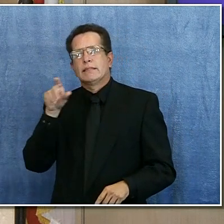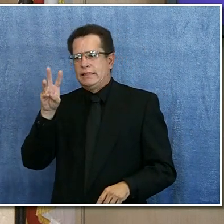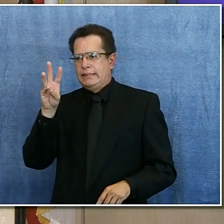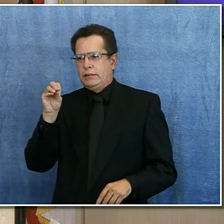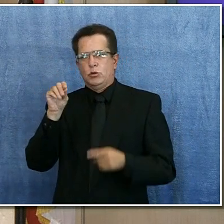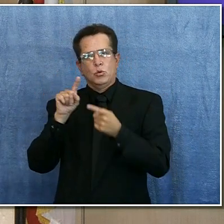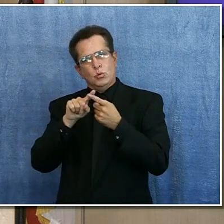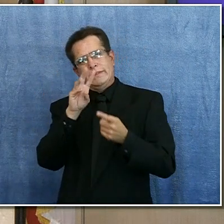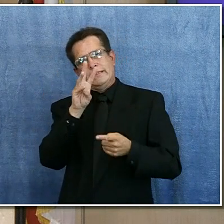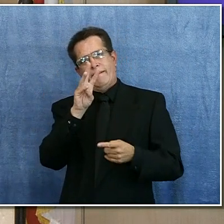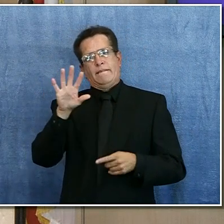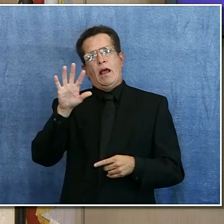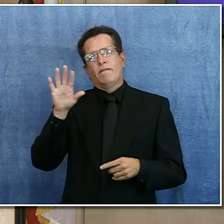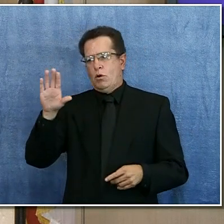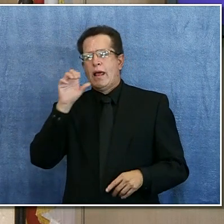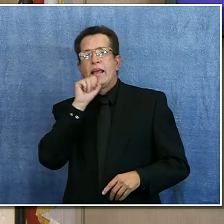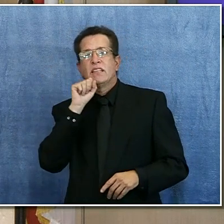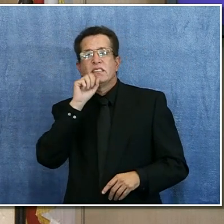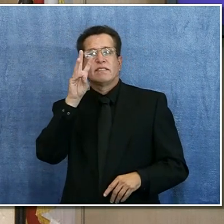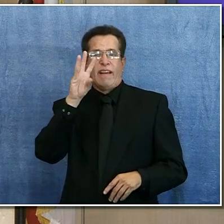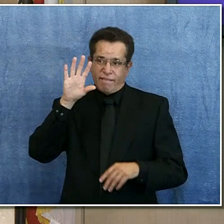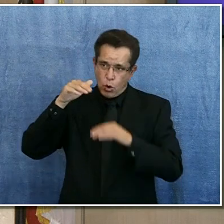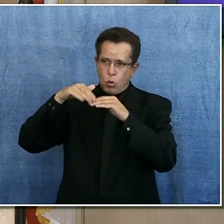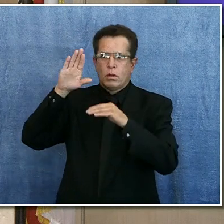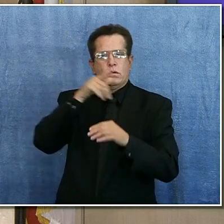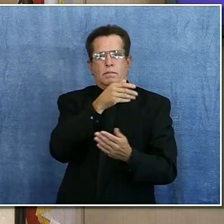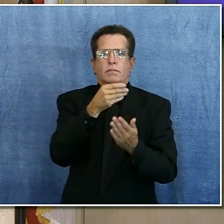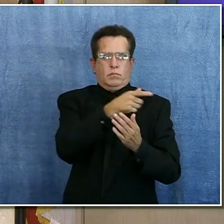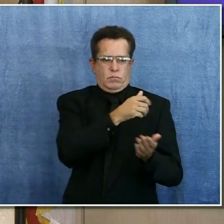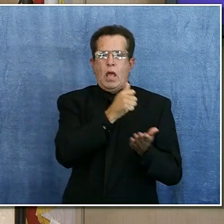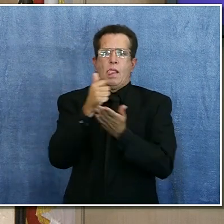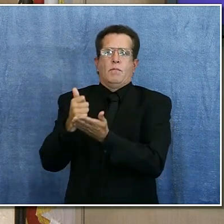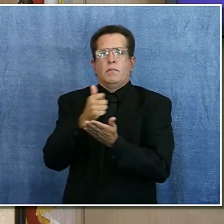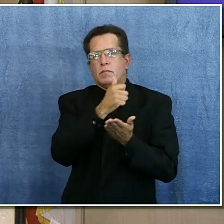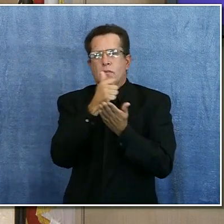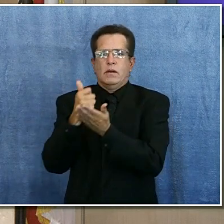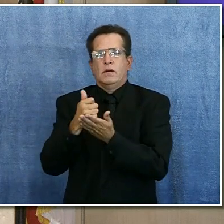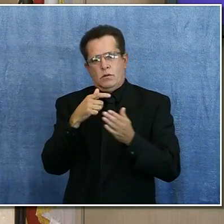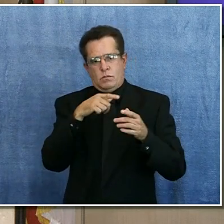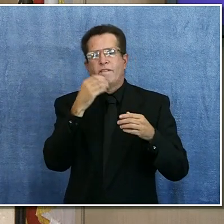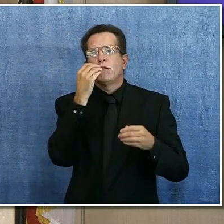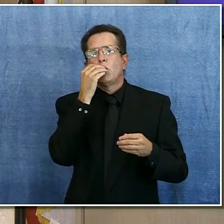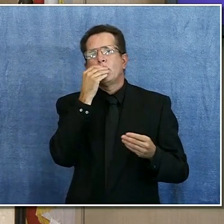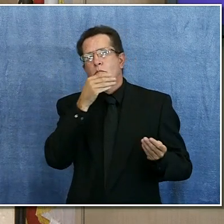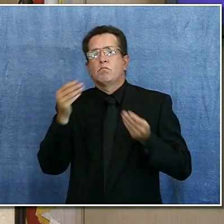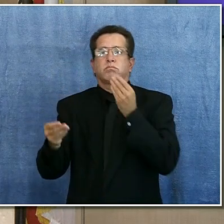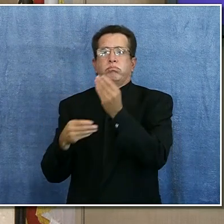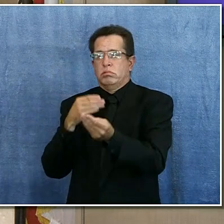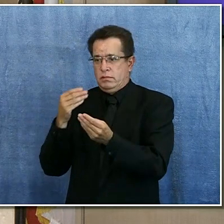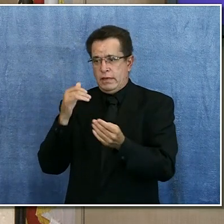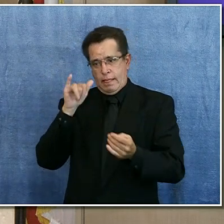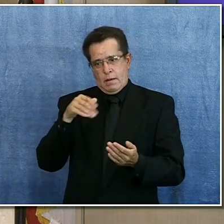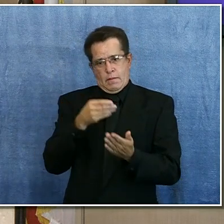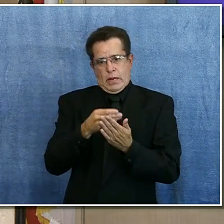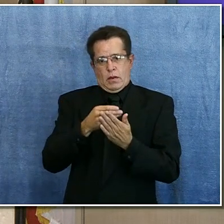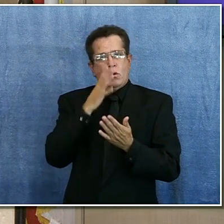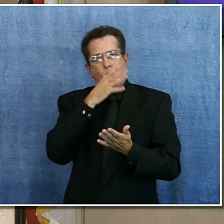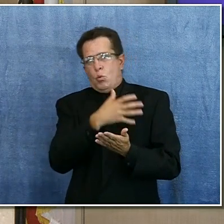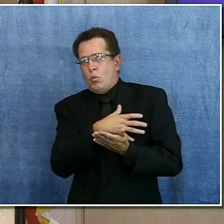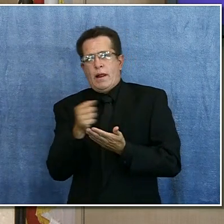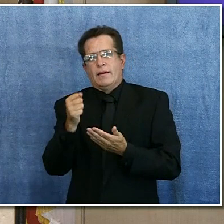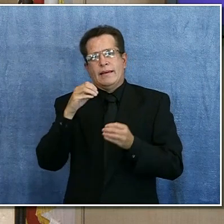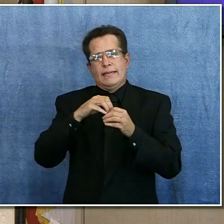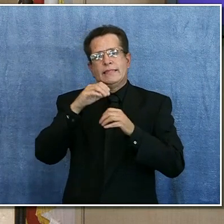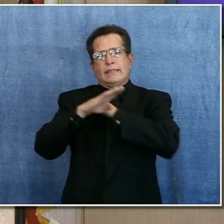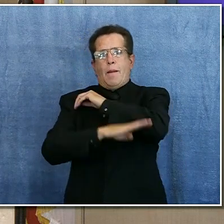seniors 65 and older. The FEMA money for this program is slated to run out by mid-September, and so we'll use about